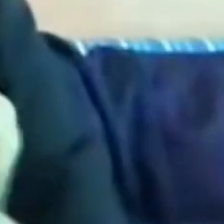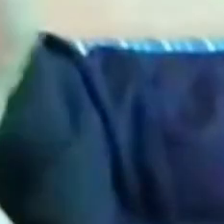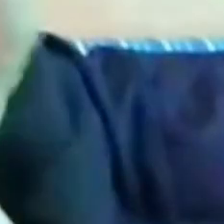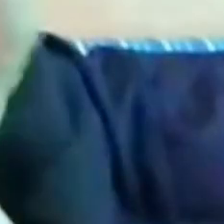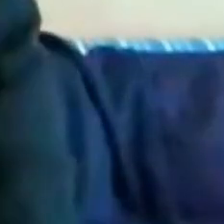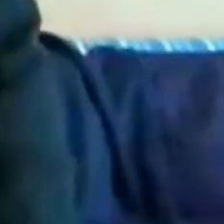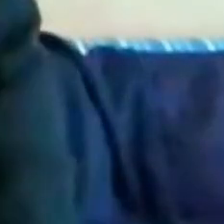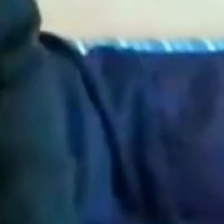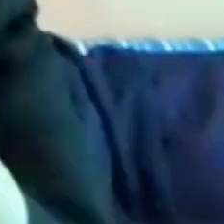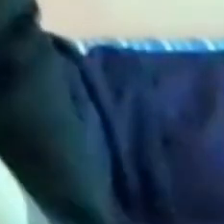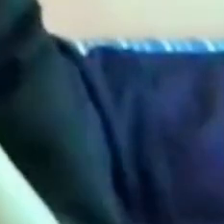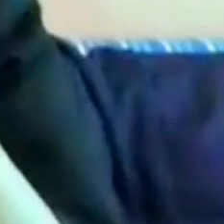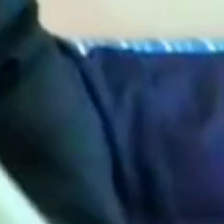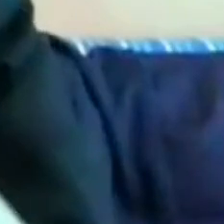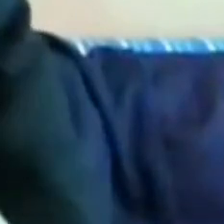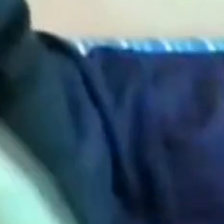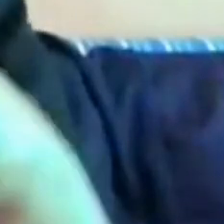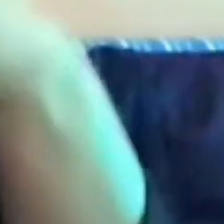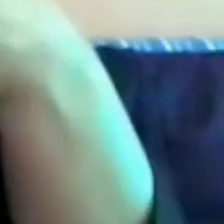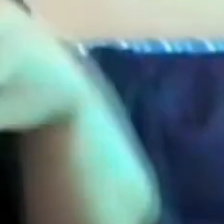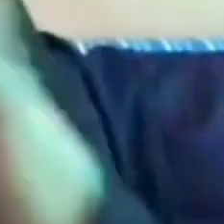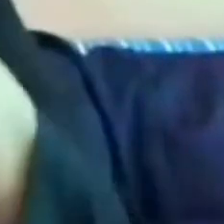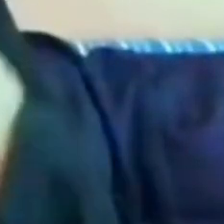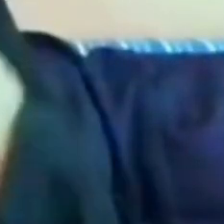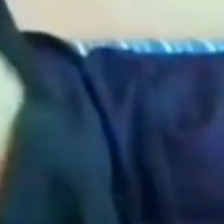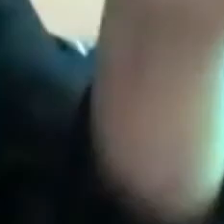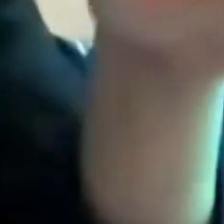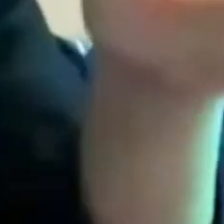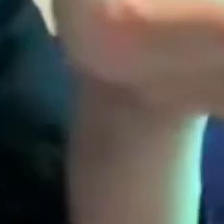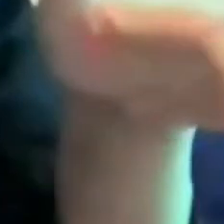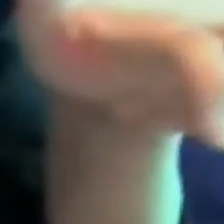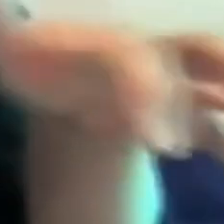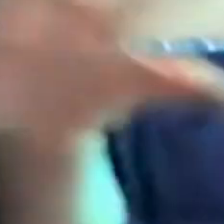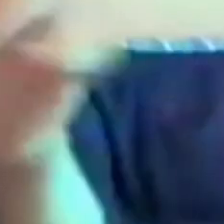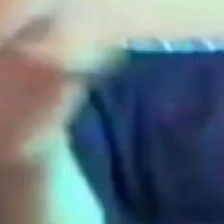Thank you, Chairperson. Honourable Minister,